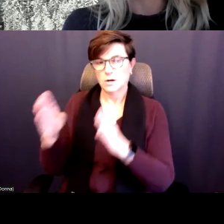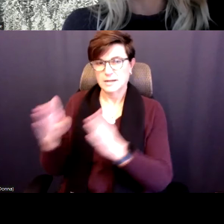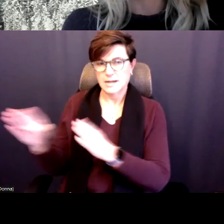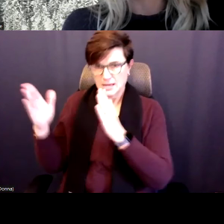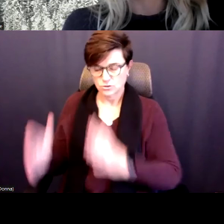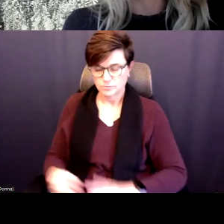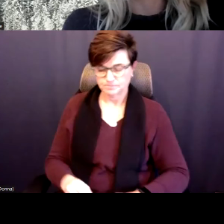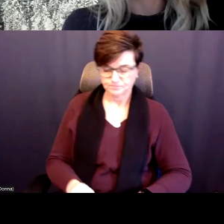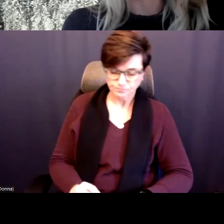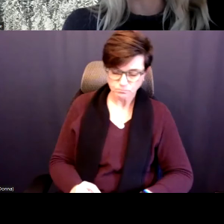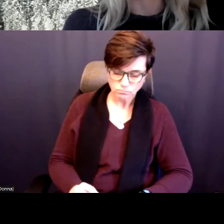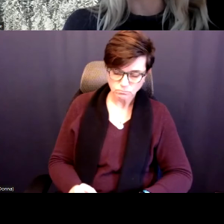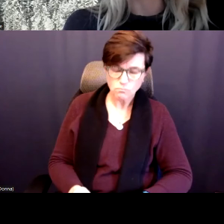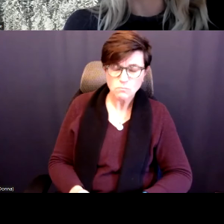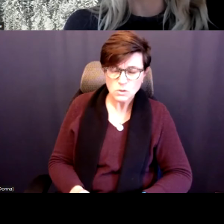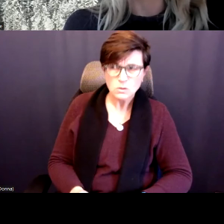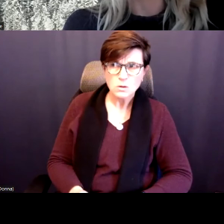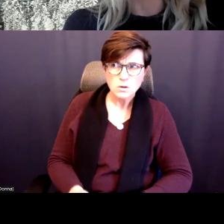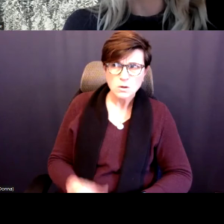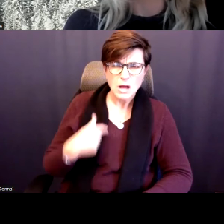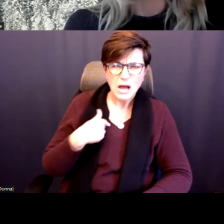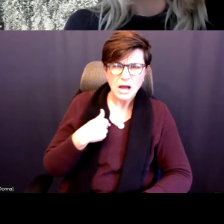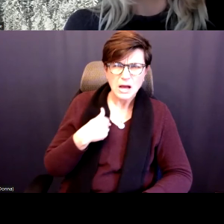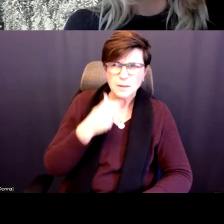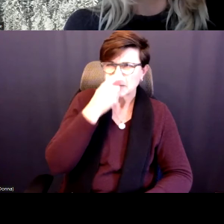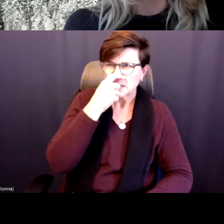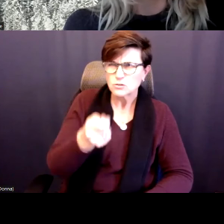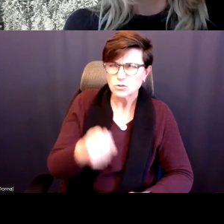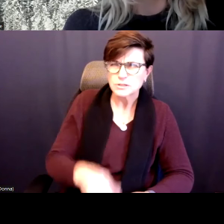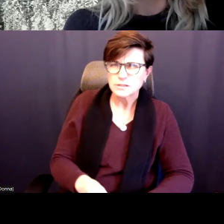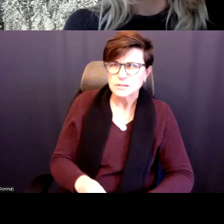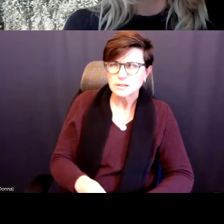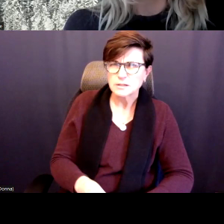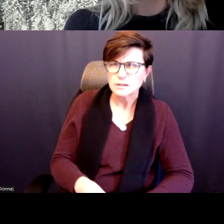I would like to know if